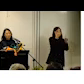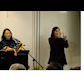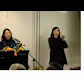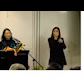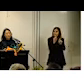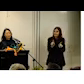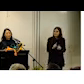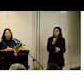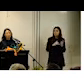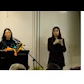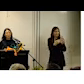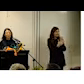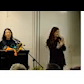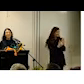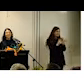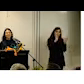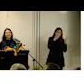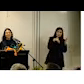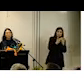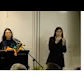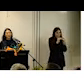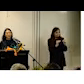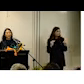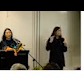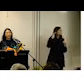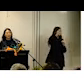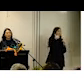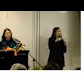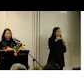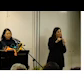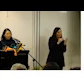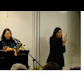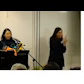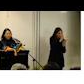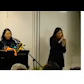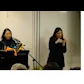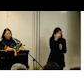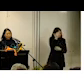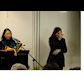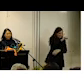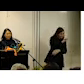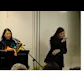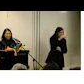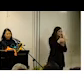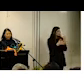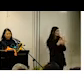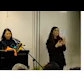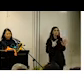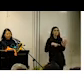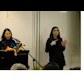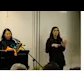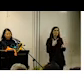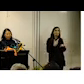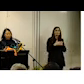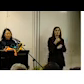outcome. So existing epilepsy treatment focus on enhancing inhibitory pathway of the brain. But so therefore we need